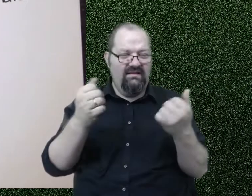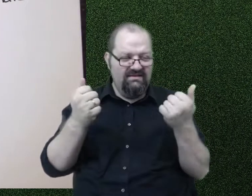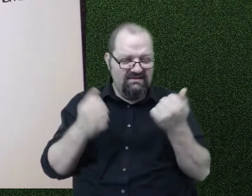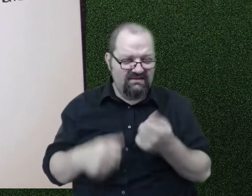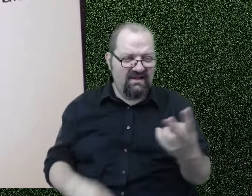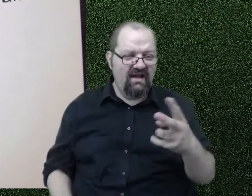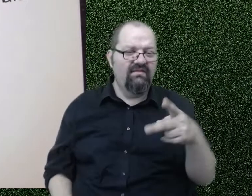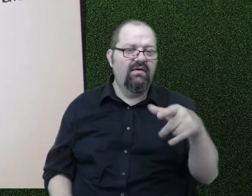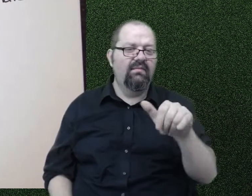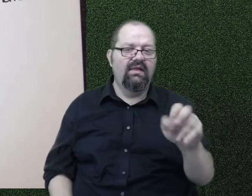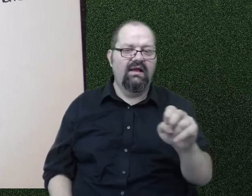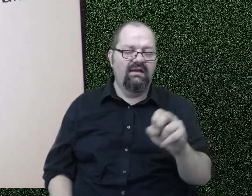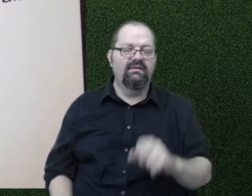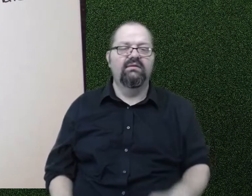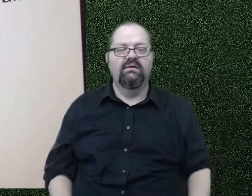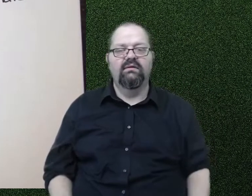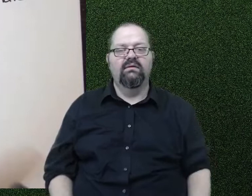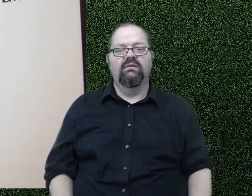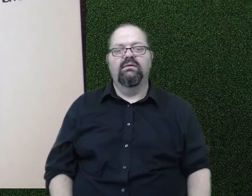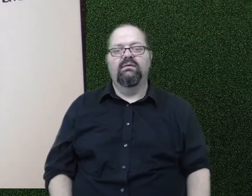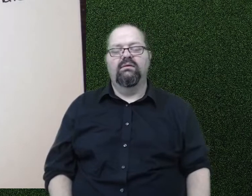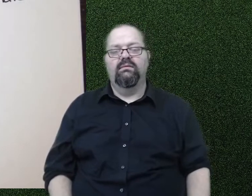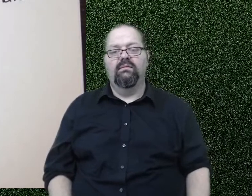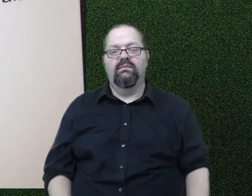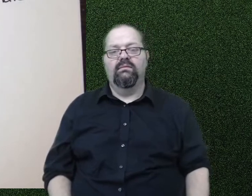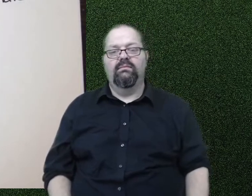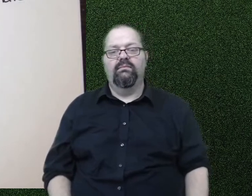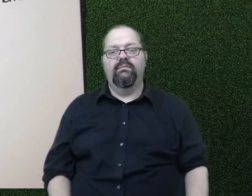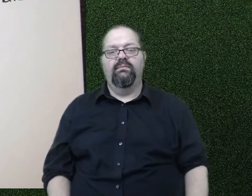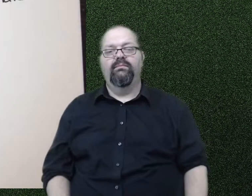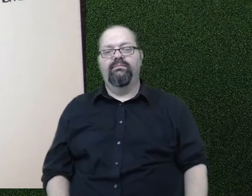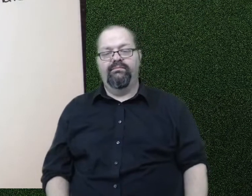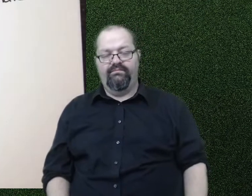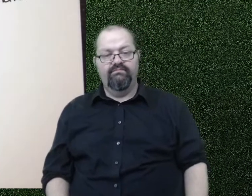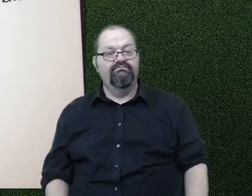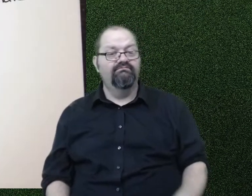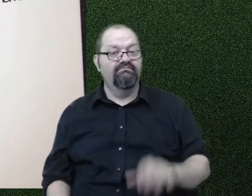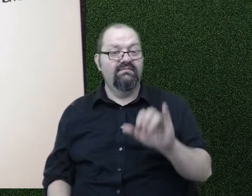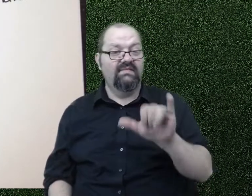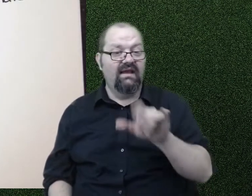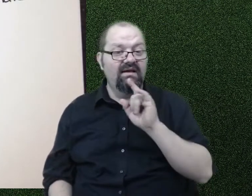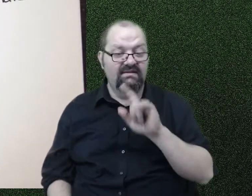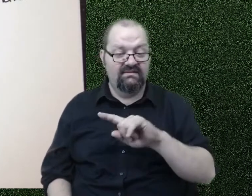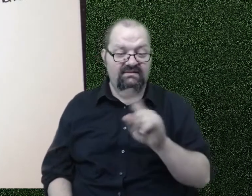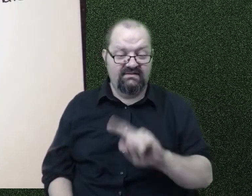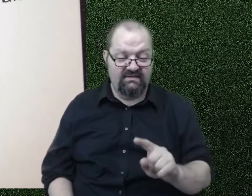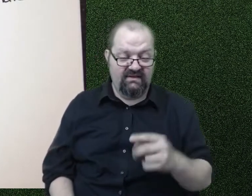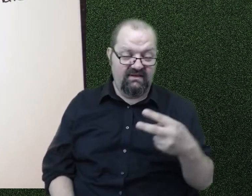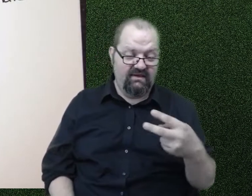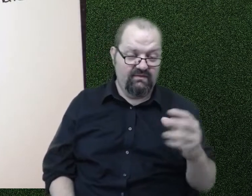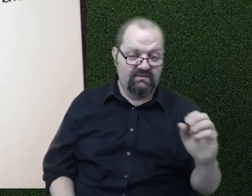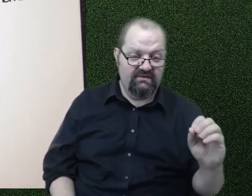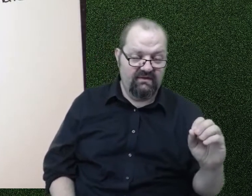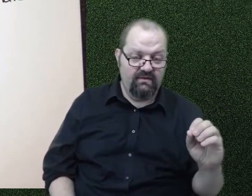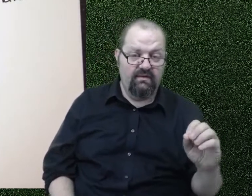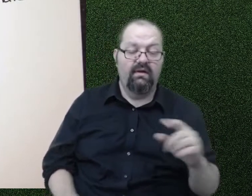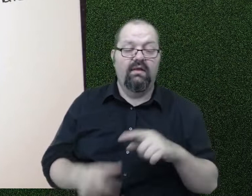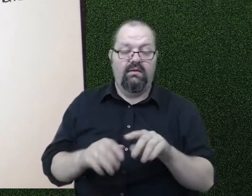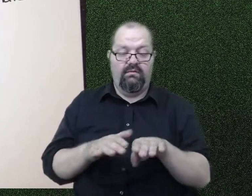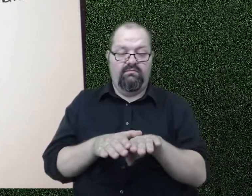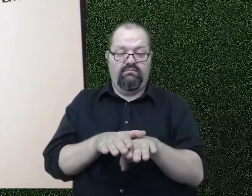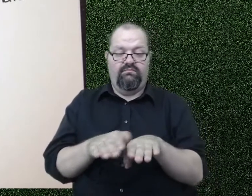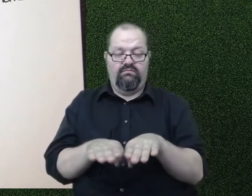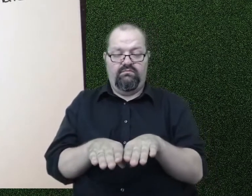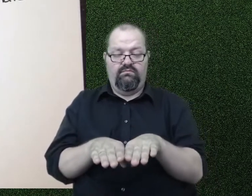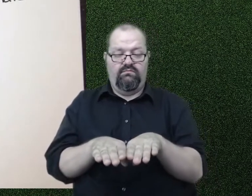that with my hand is really helping on the computer. But this is z equals 0, and then there's one plane above it, parallel to